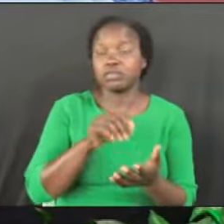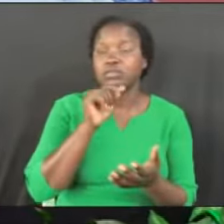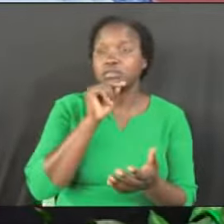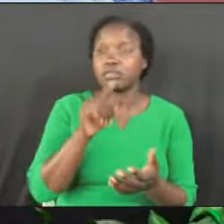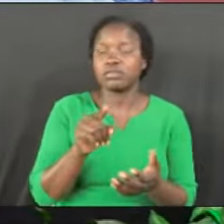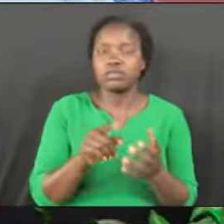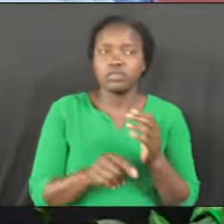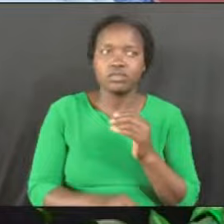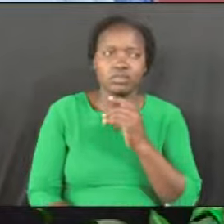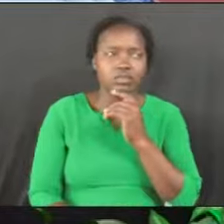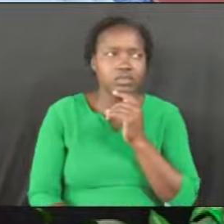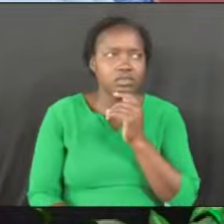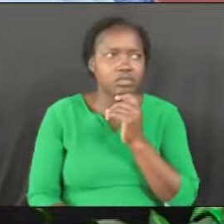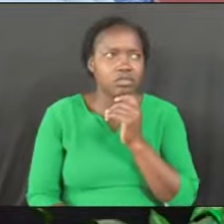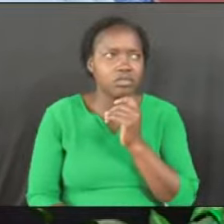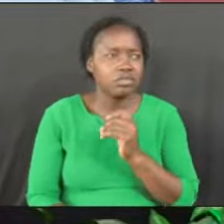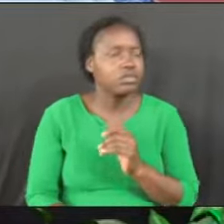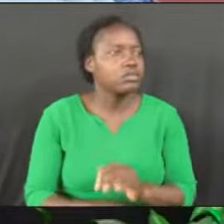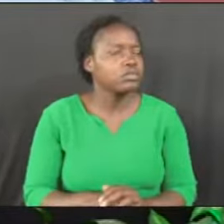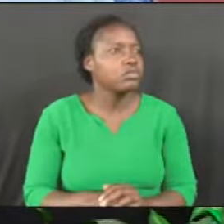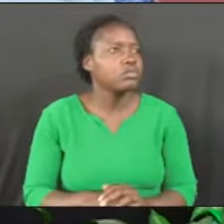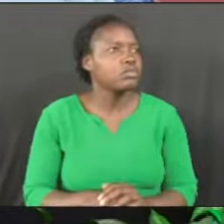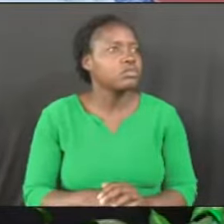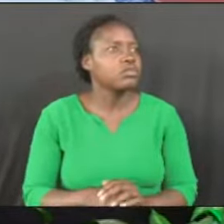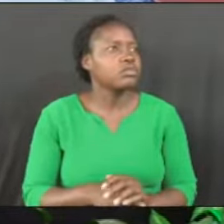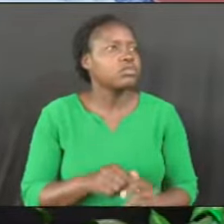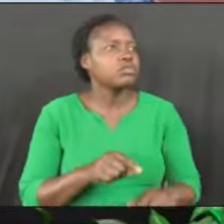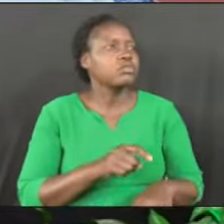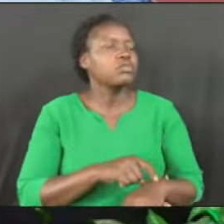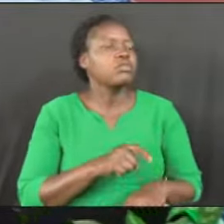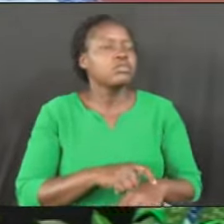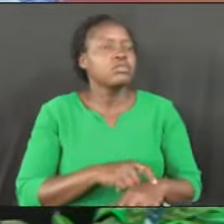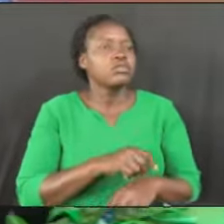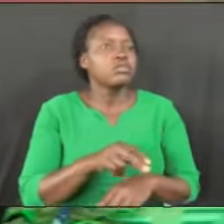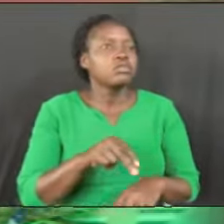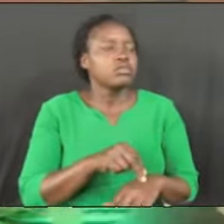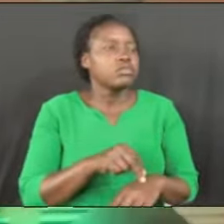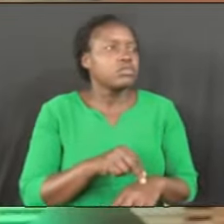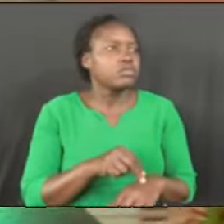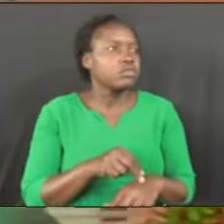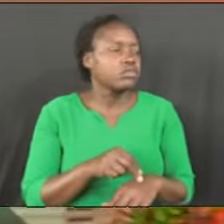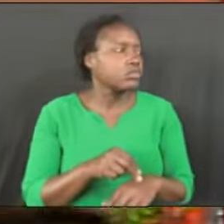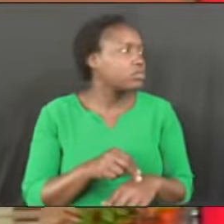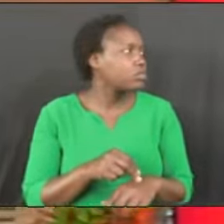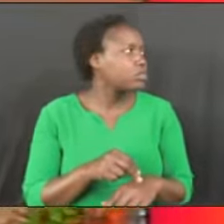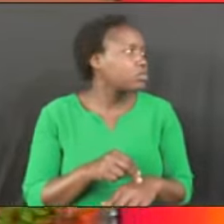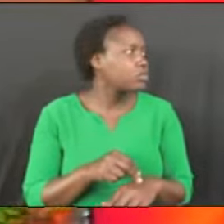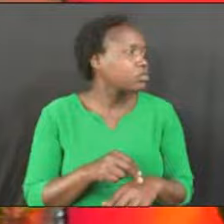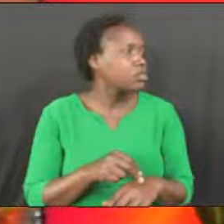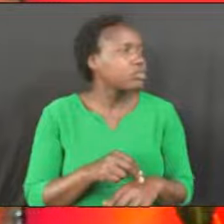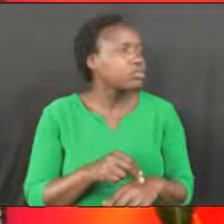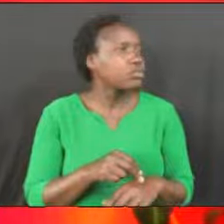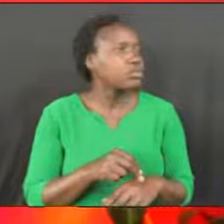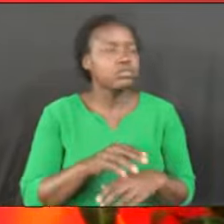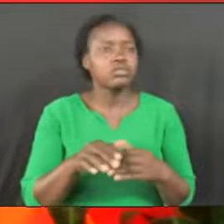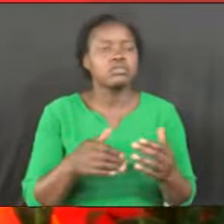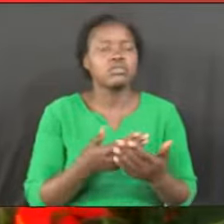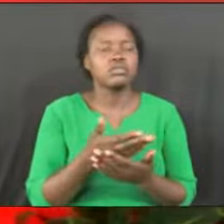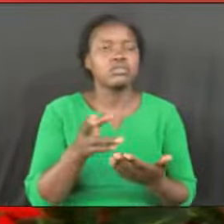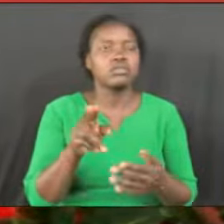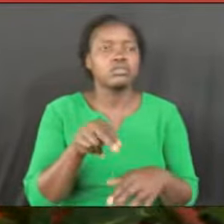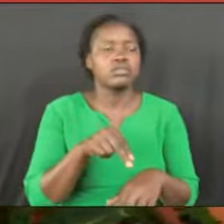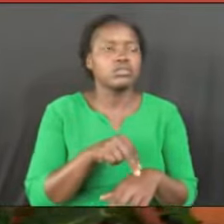position. Now, by Roman designation, it's a historical fact here. By Roman designation,